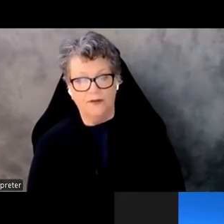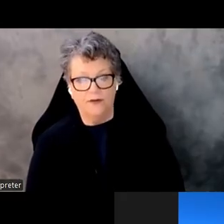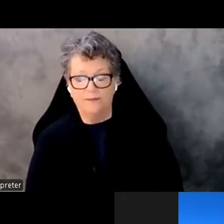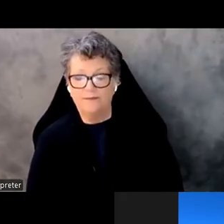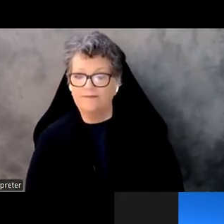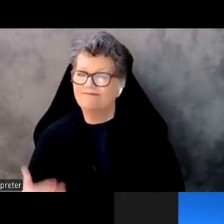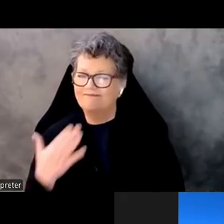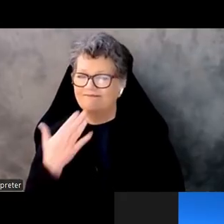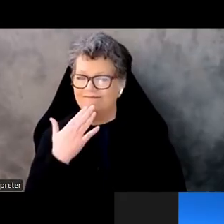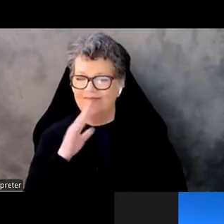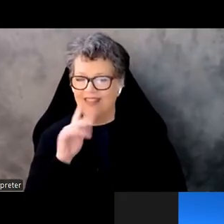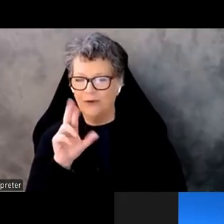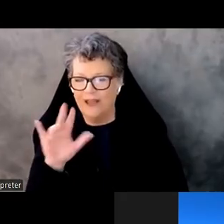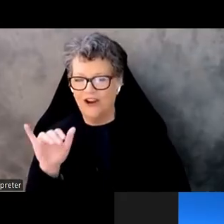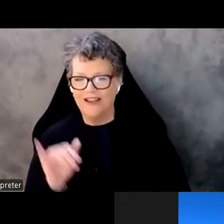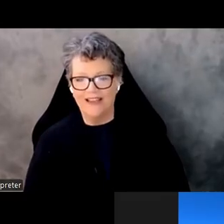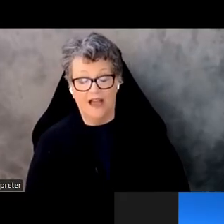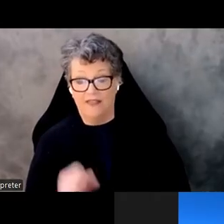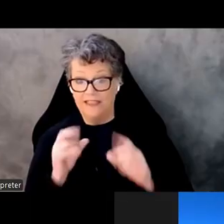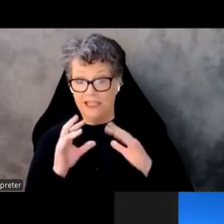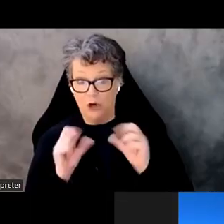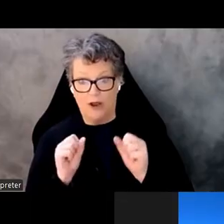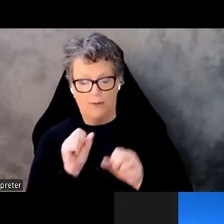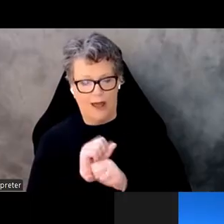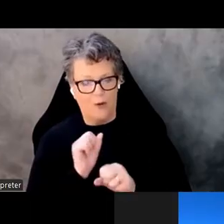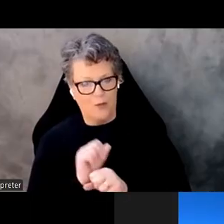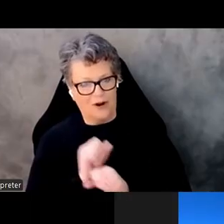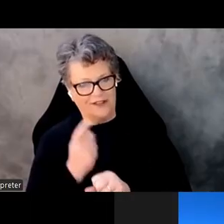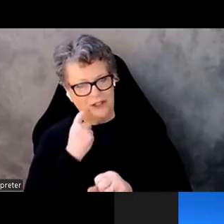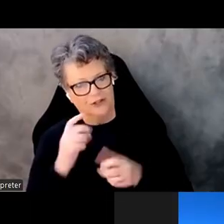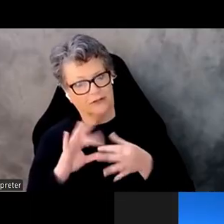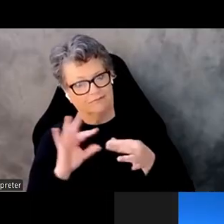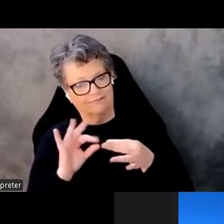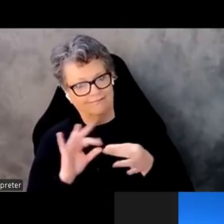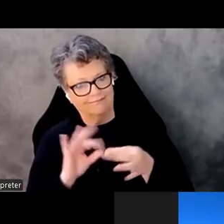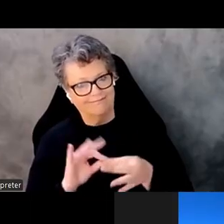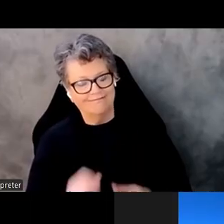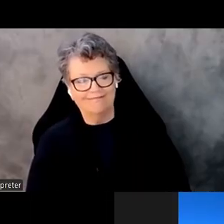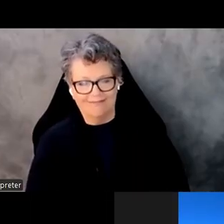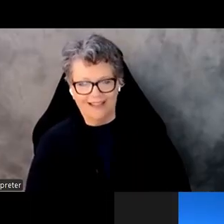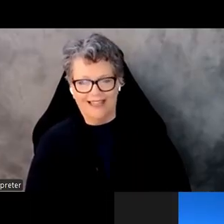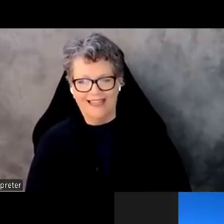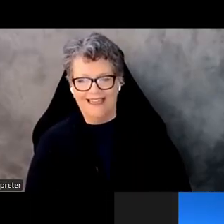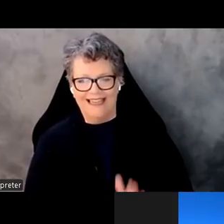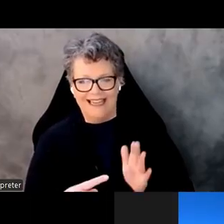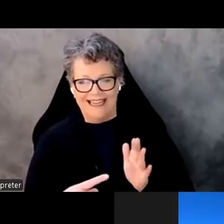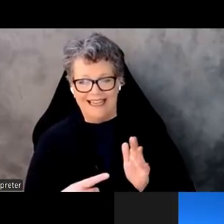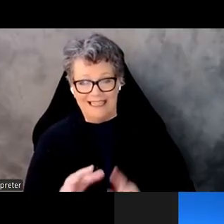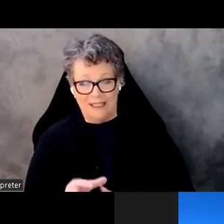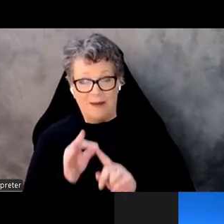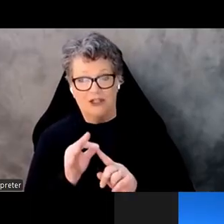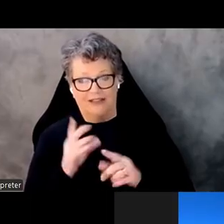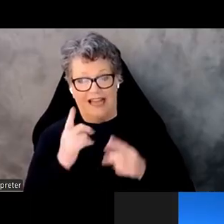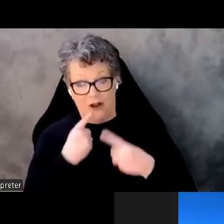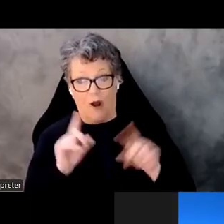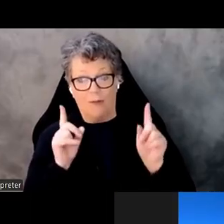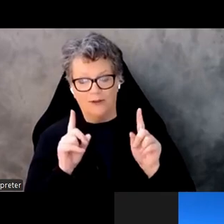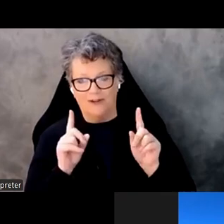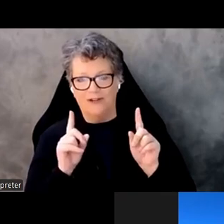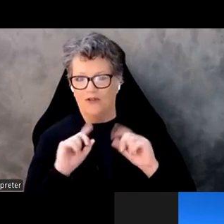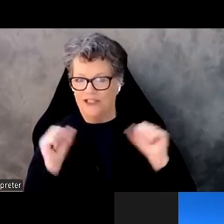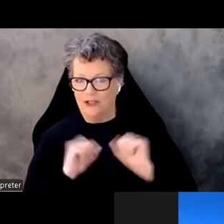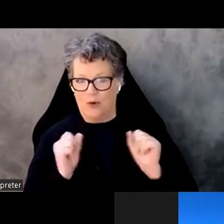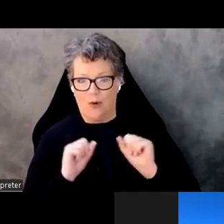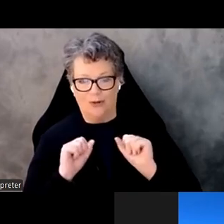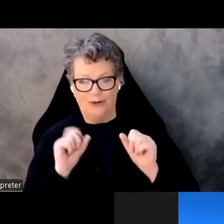Thank you so much, Barry. That's an incredible amount of work that you just presented, and especially having accomplished it over such a cold